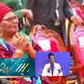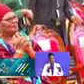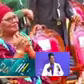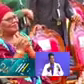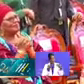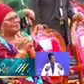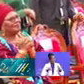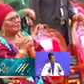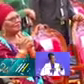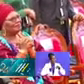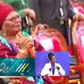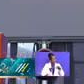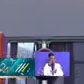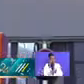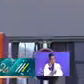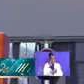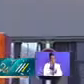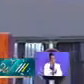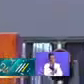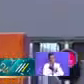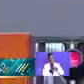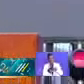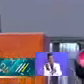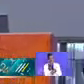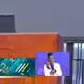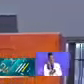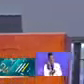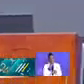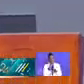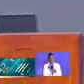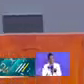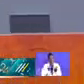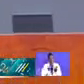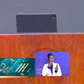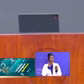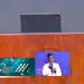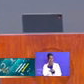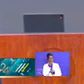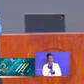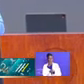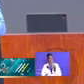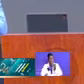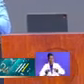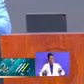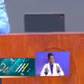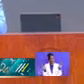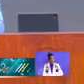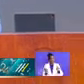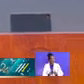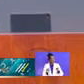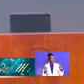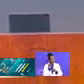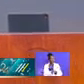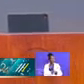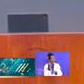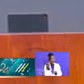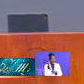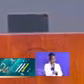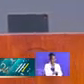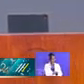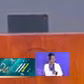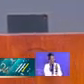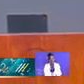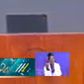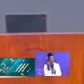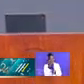explain you why I said you are the one and only I didn't mean that there is no other fathers in the land but you are the one and